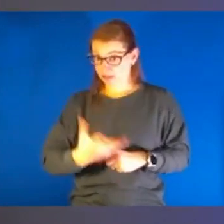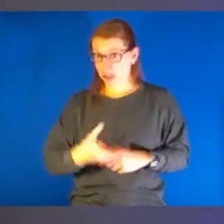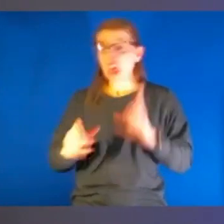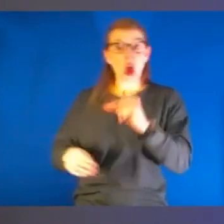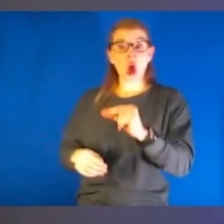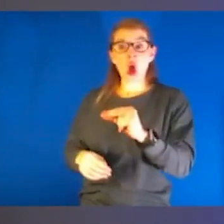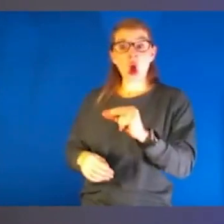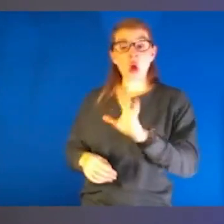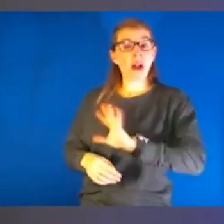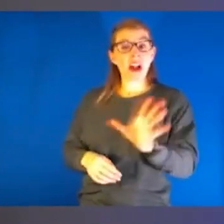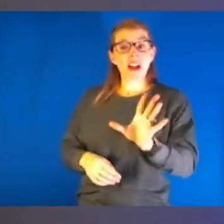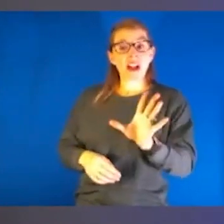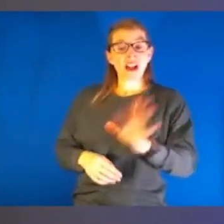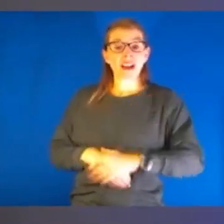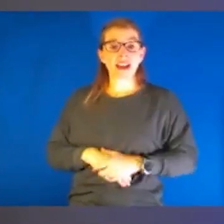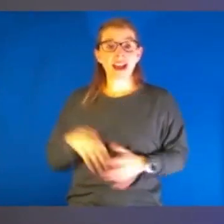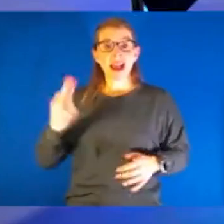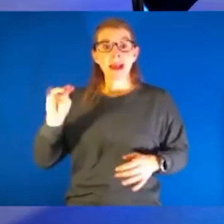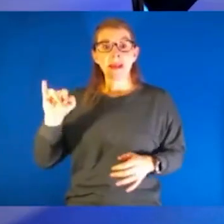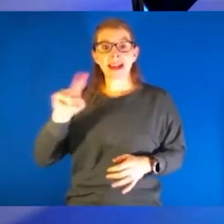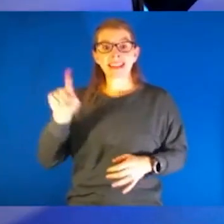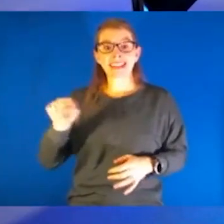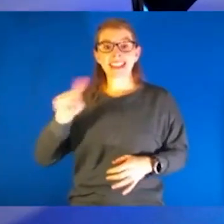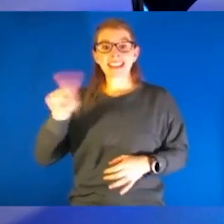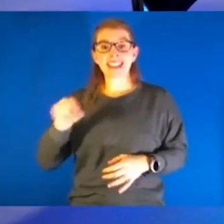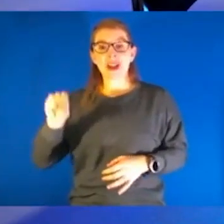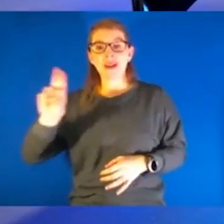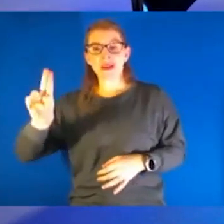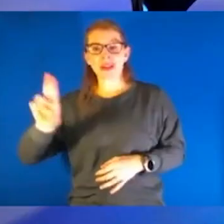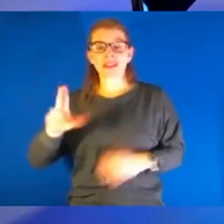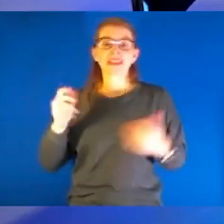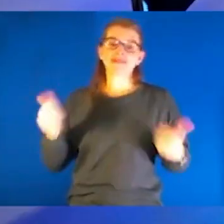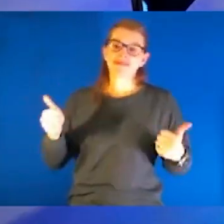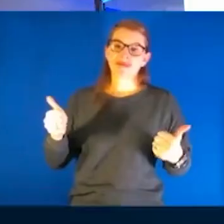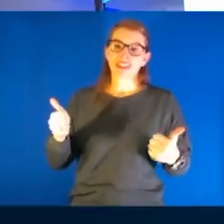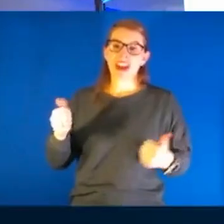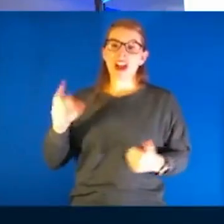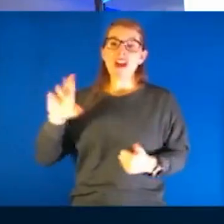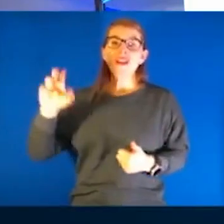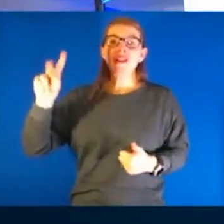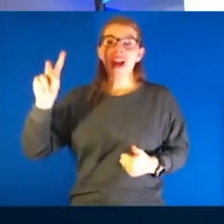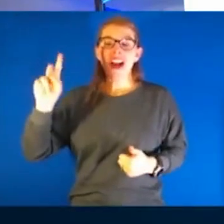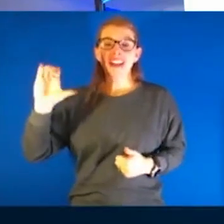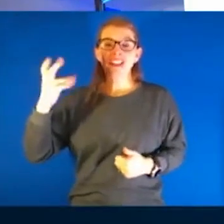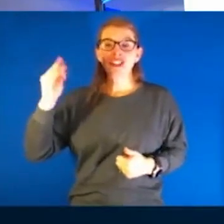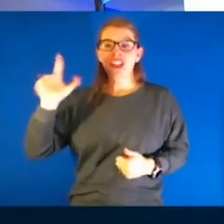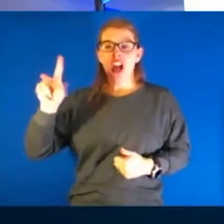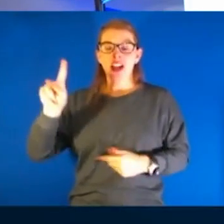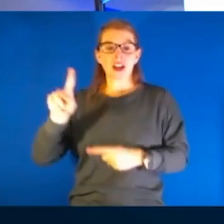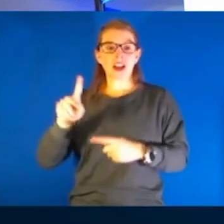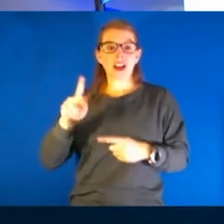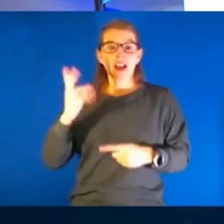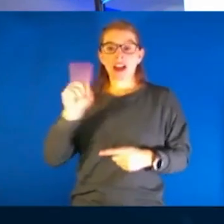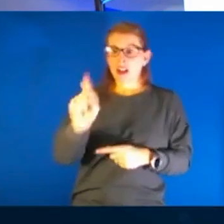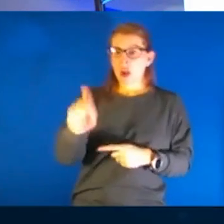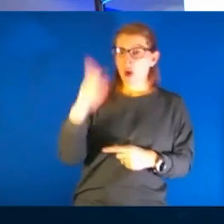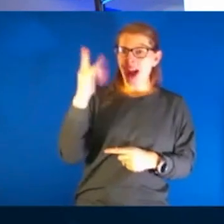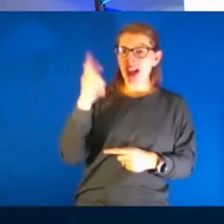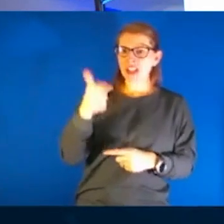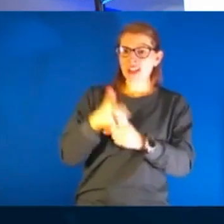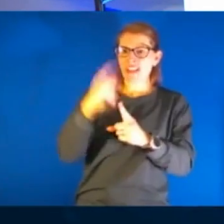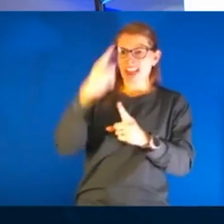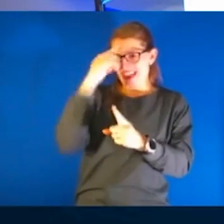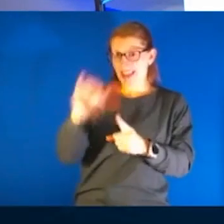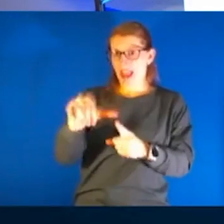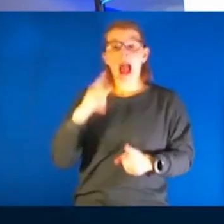from MIZ. Rock chalk. ZOU. There you go. Rock Well, we should ask Dr. Stites, why do you think that? Okay, well, here's my thought. I think it's